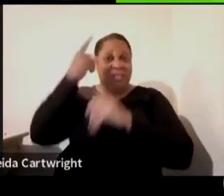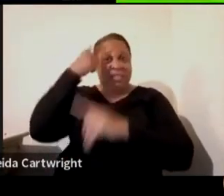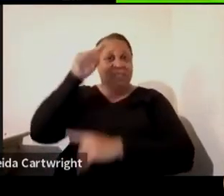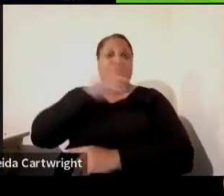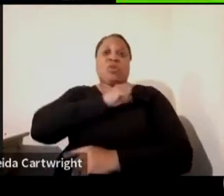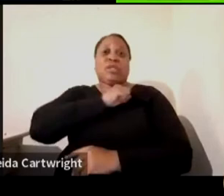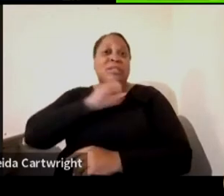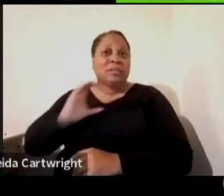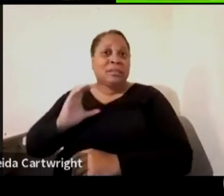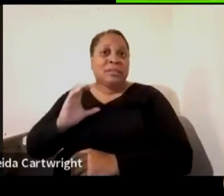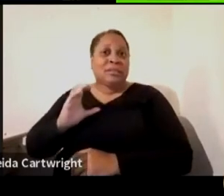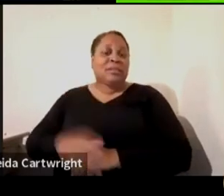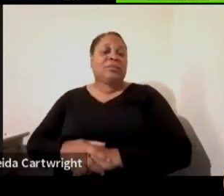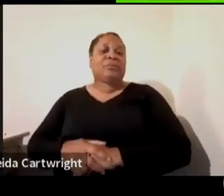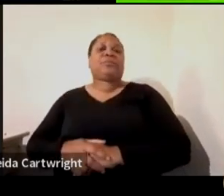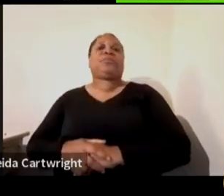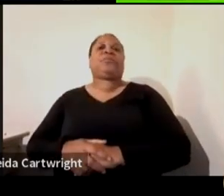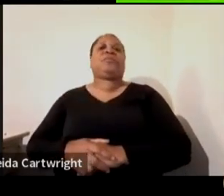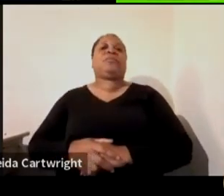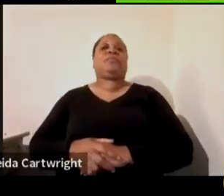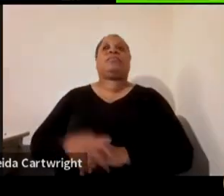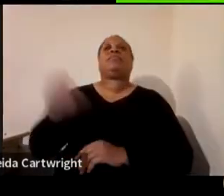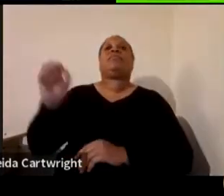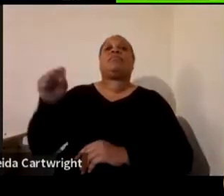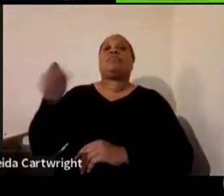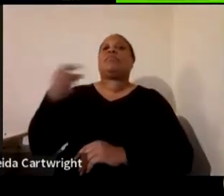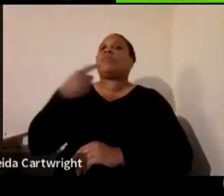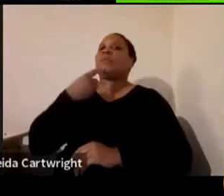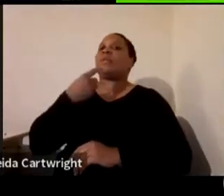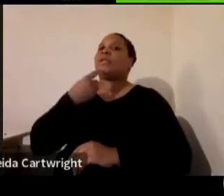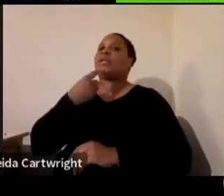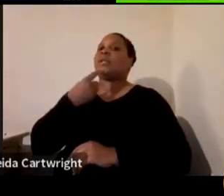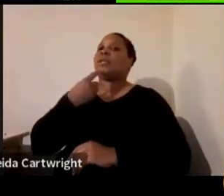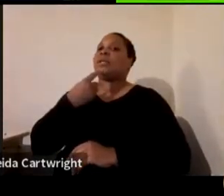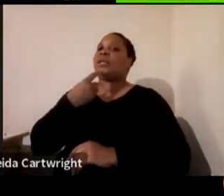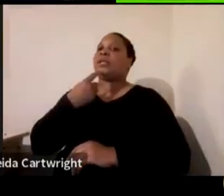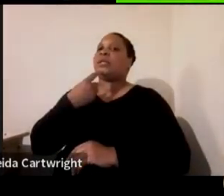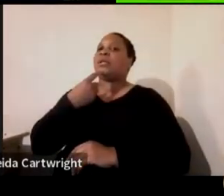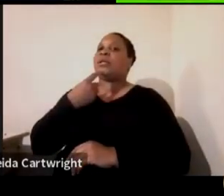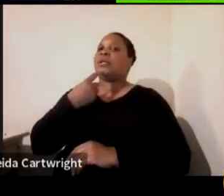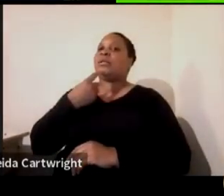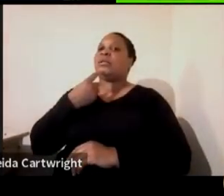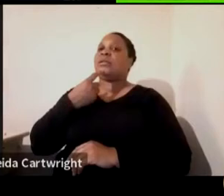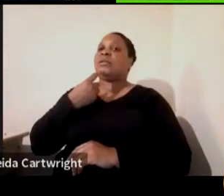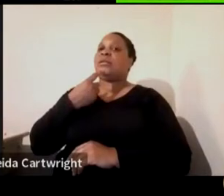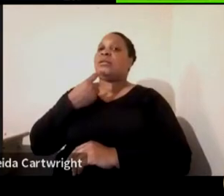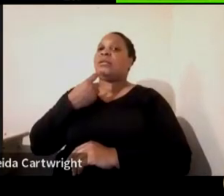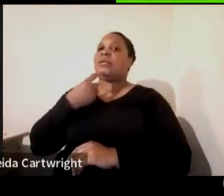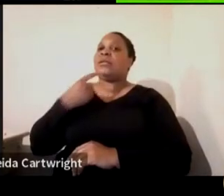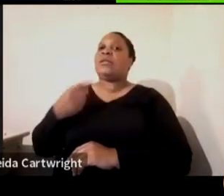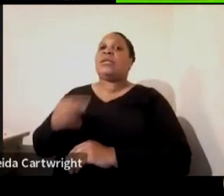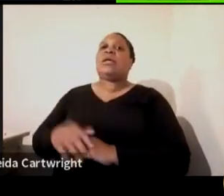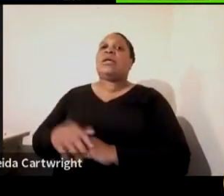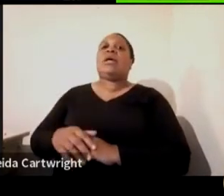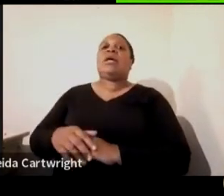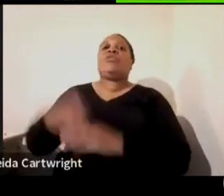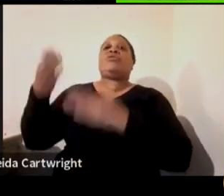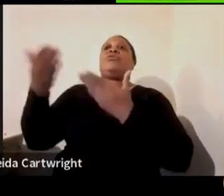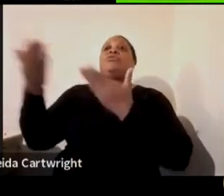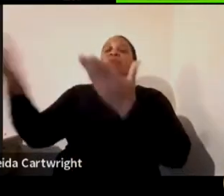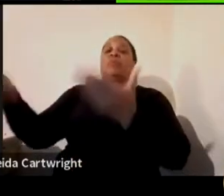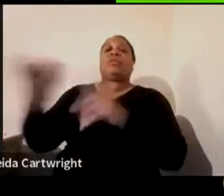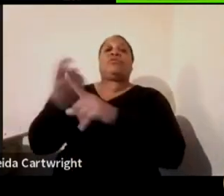So I will just say that the recommendation is that it be from the same